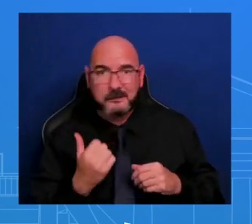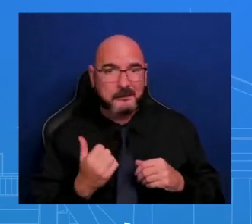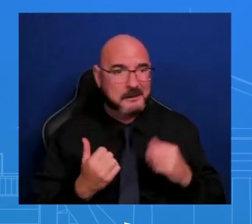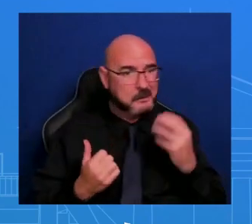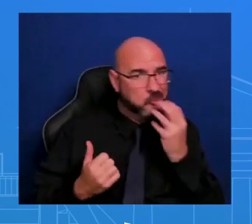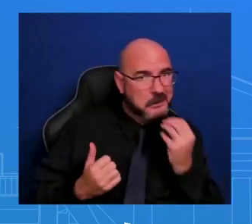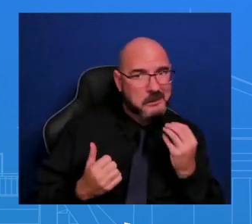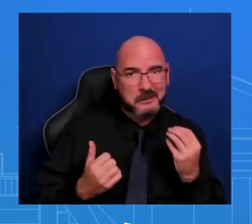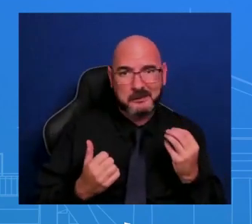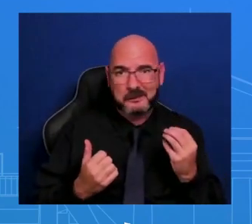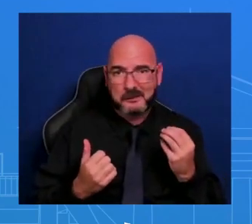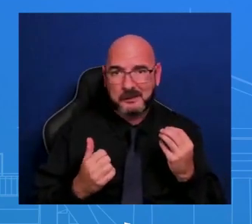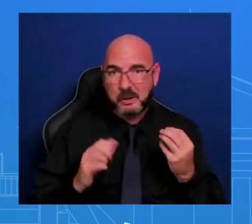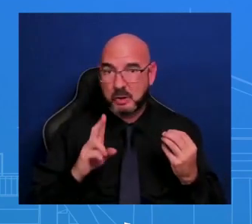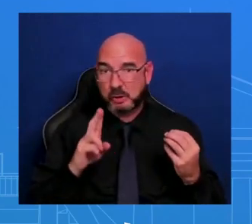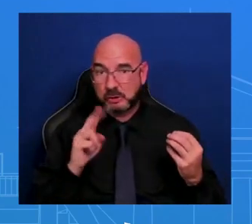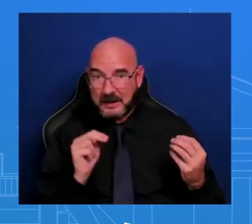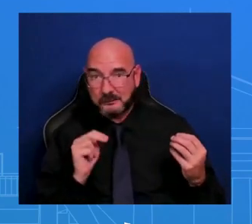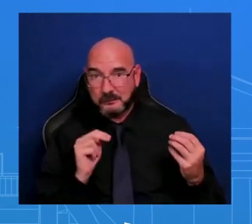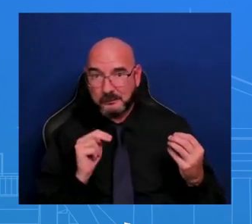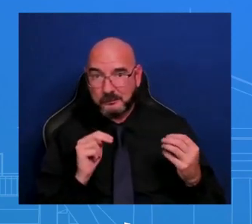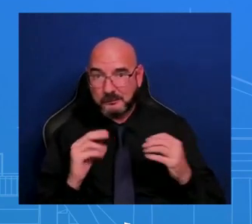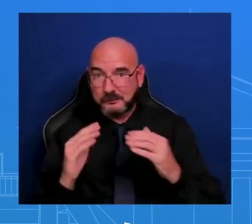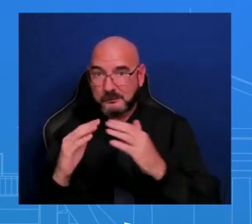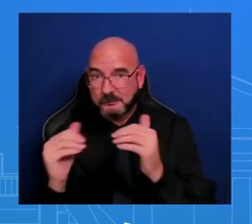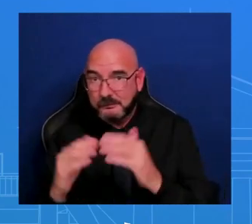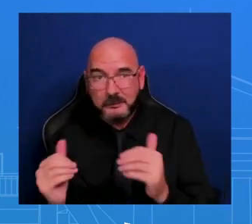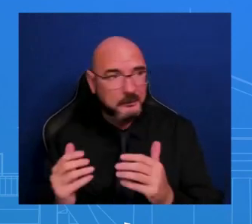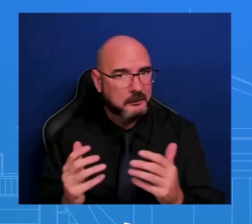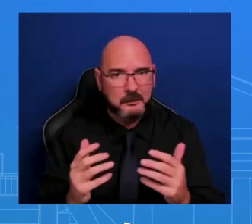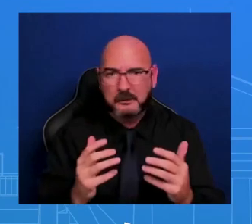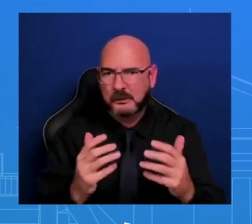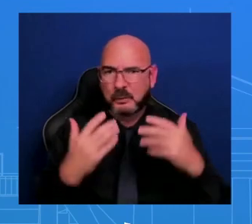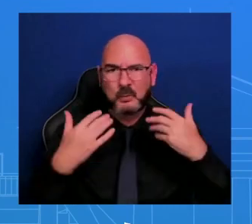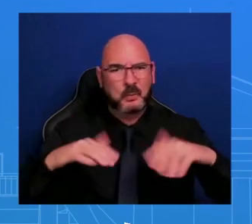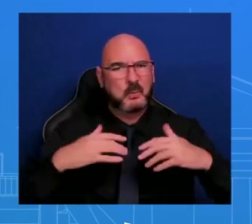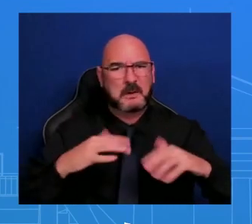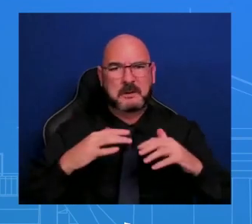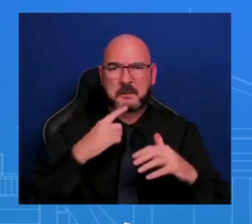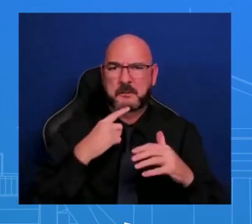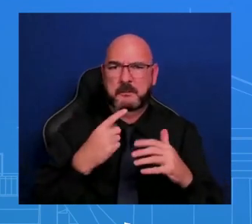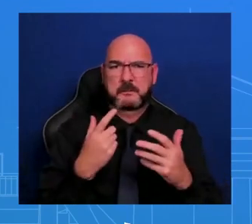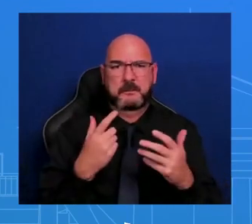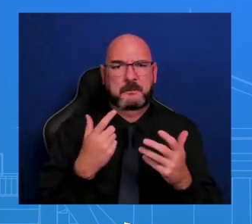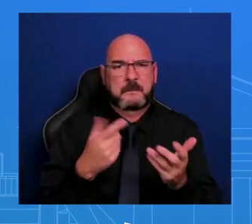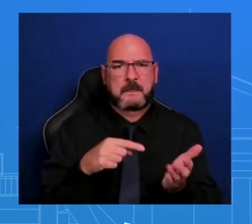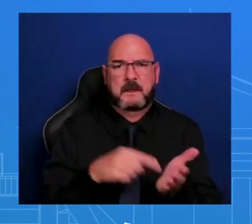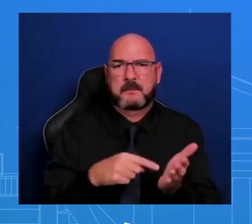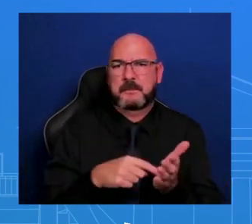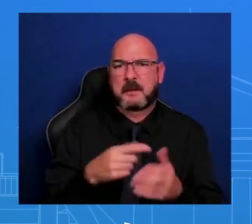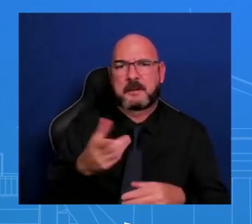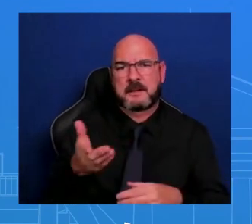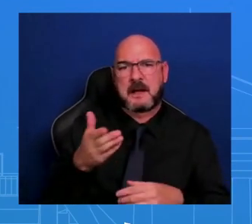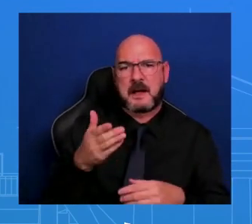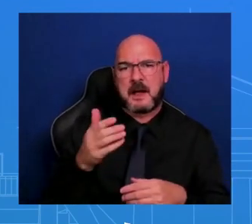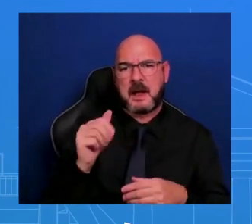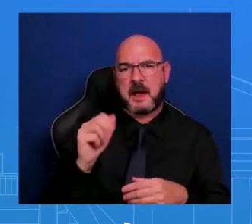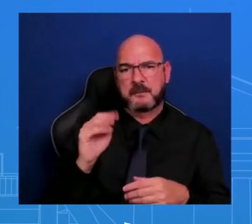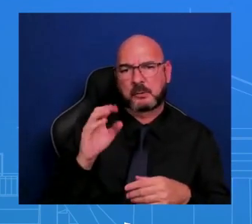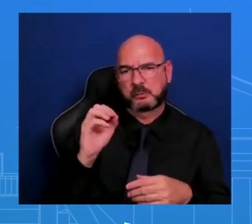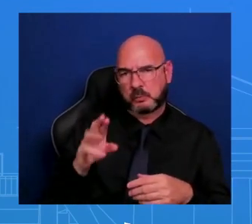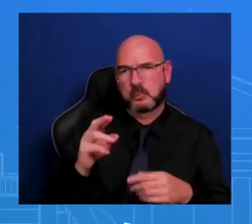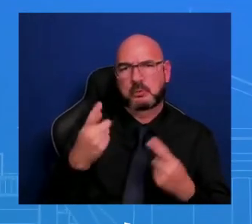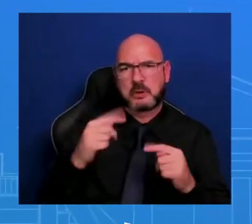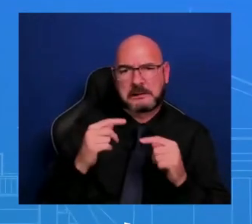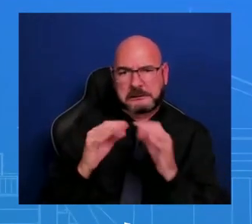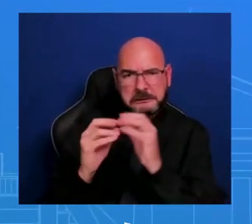Ambassador Satterfield is working this as hard as he can. Unfortunately, today we haven't seen any trucks go in. We'll see what the hours to come bring. One